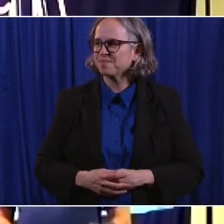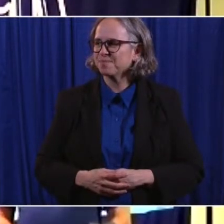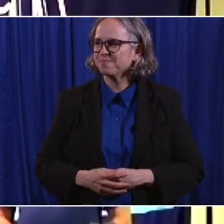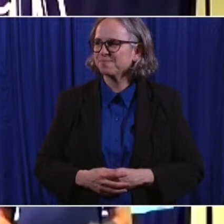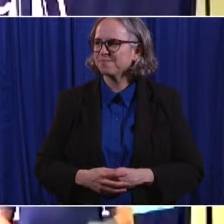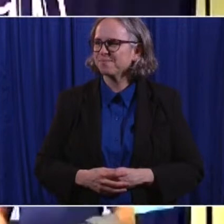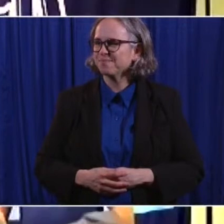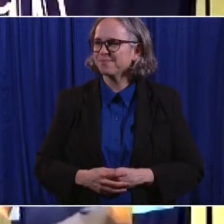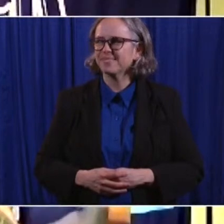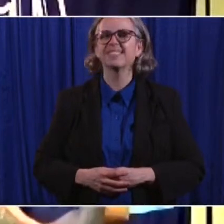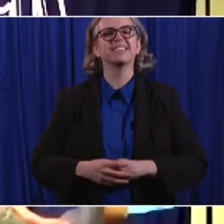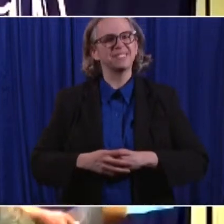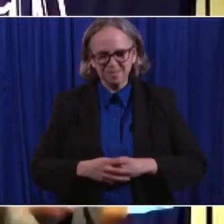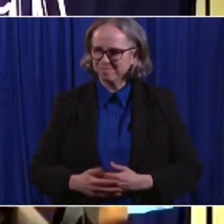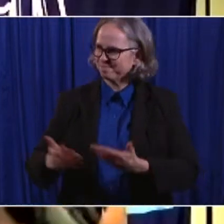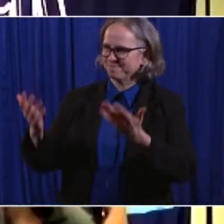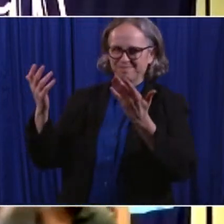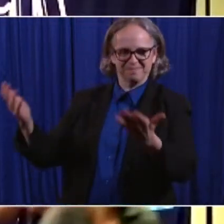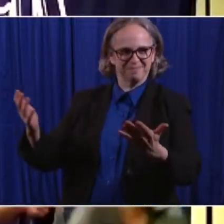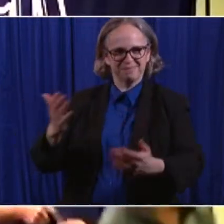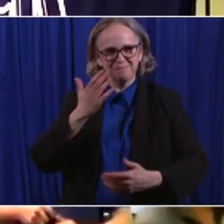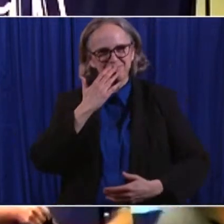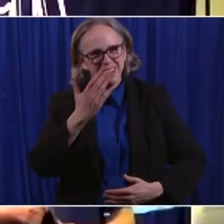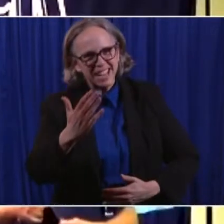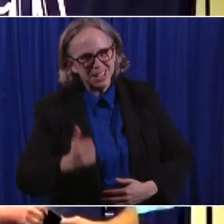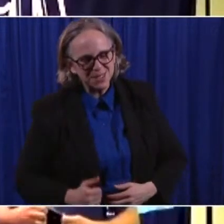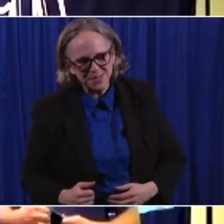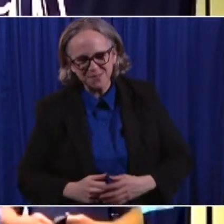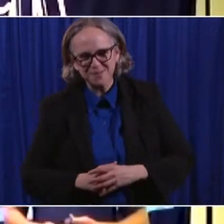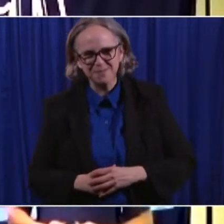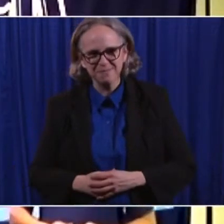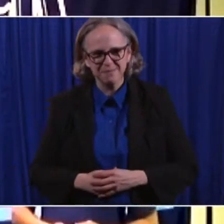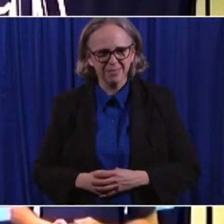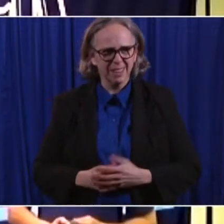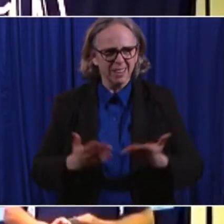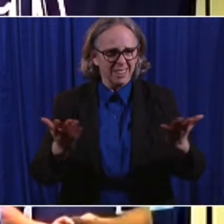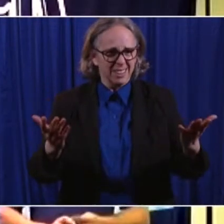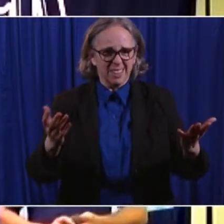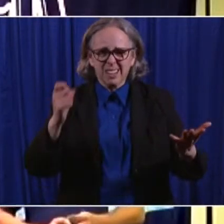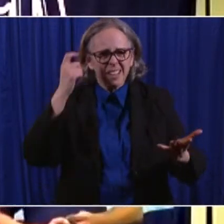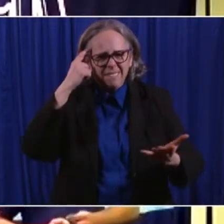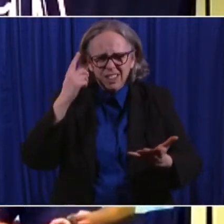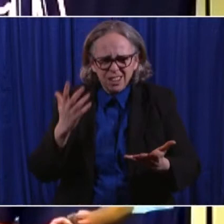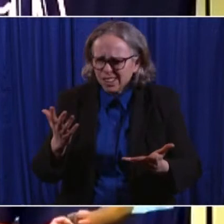There we go. Thanks, Tammy. So Governor,